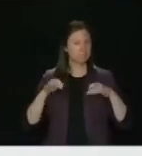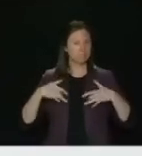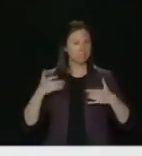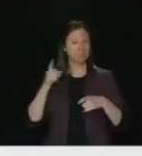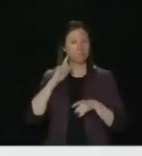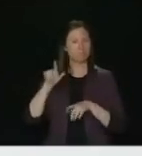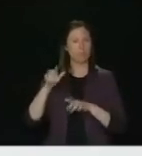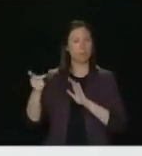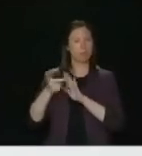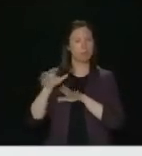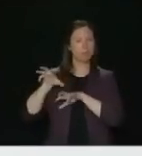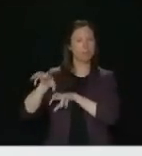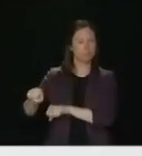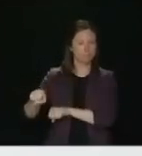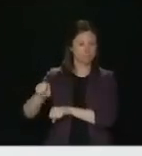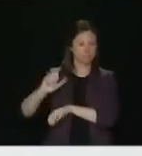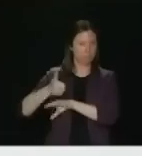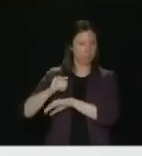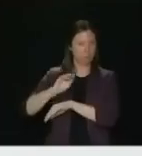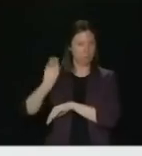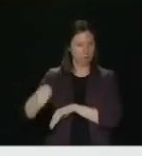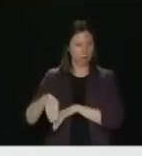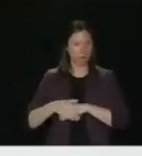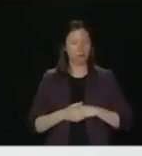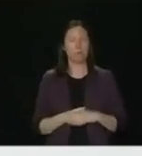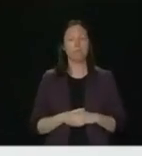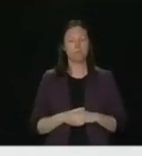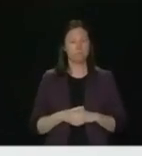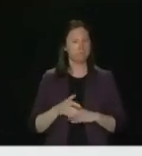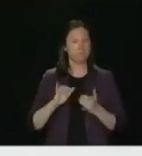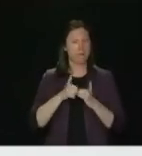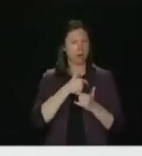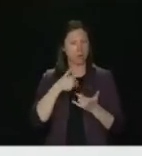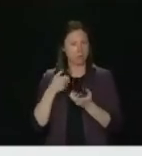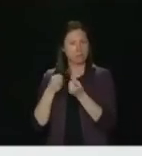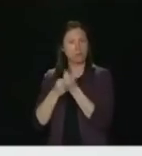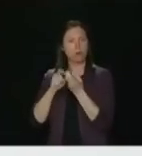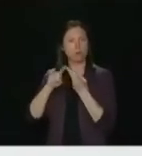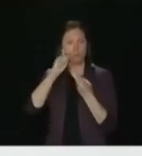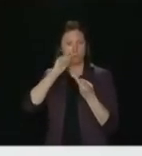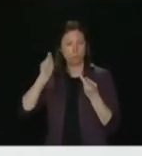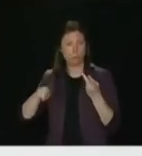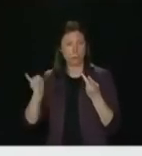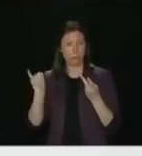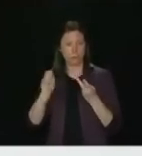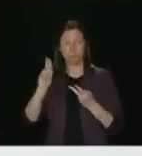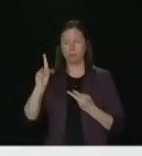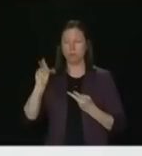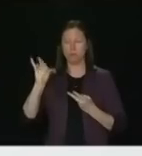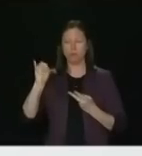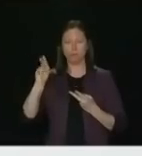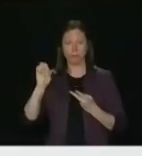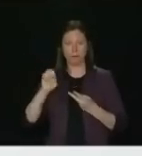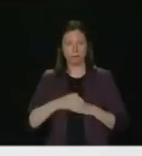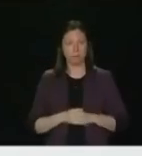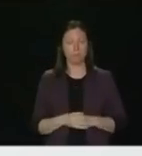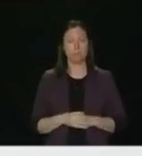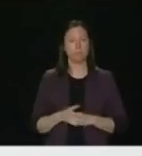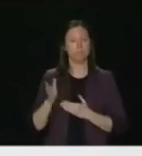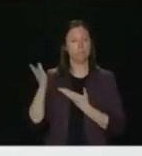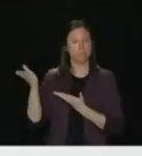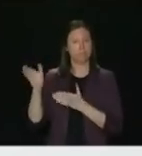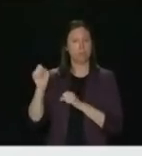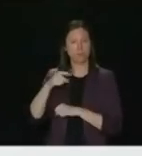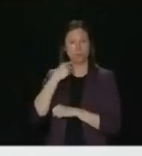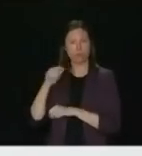We would like to provide an update on the legislation and blockades. Of